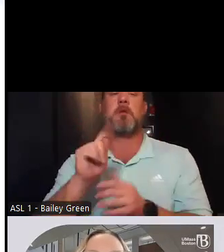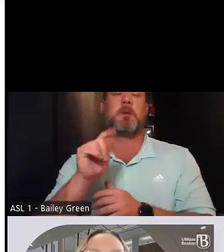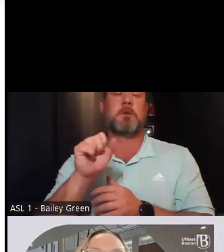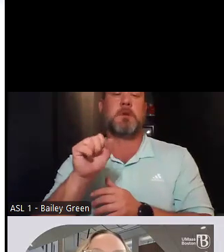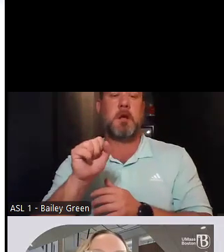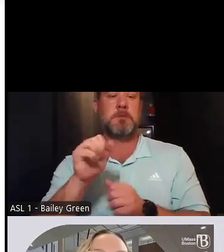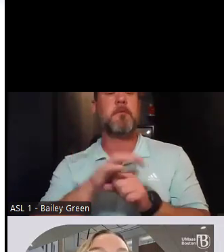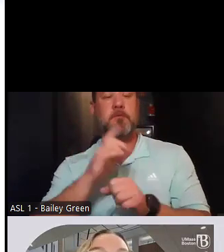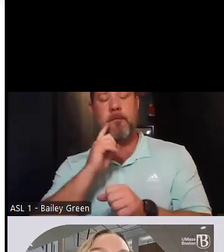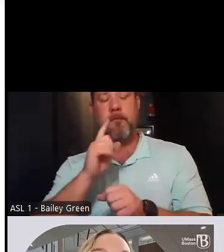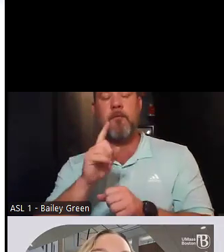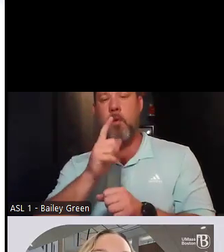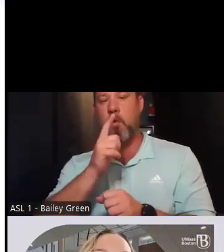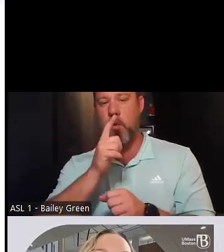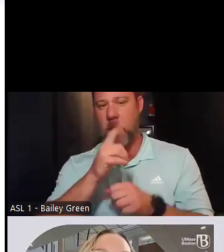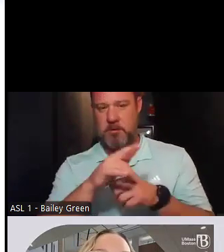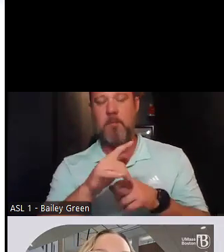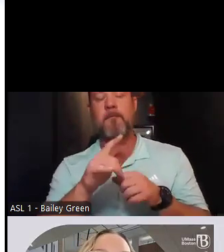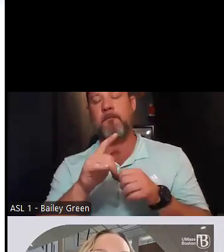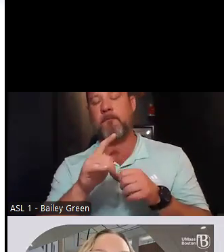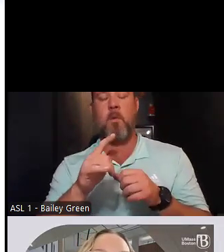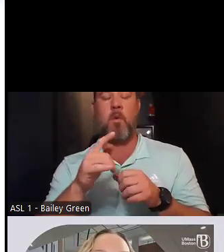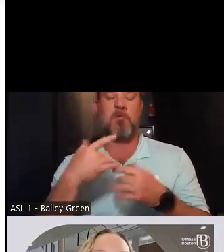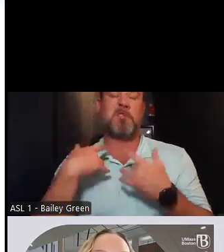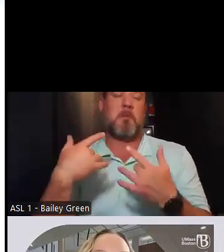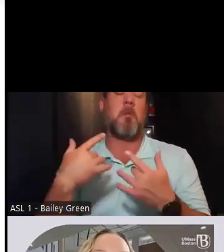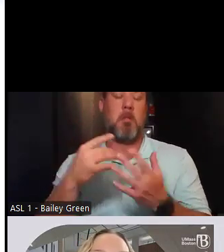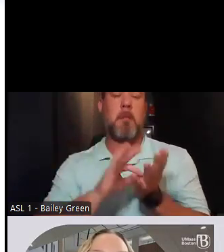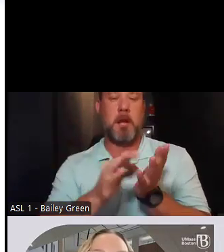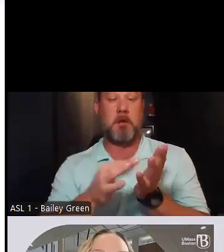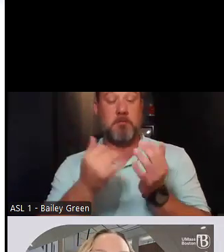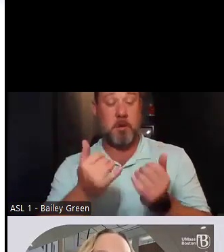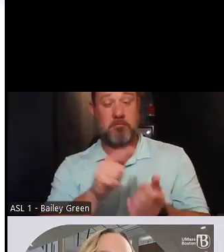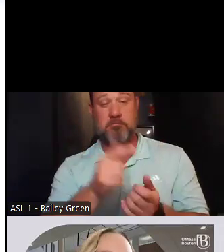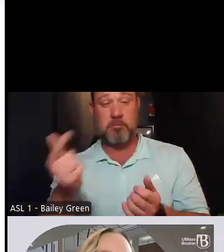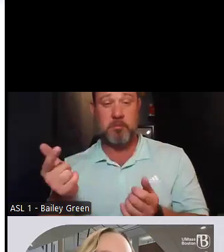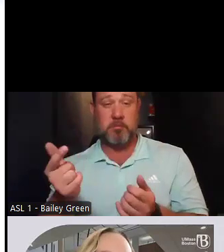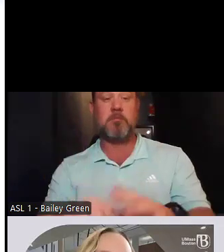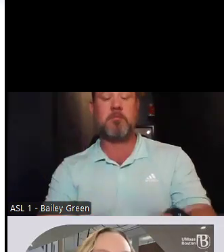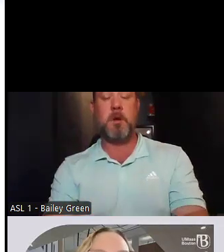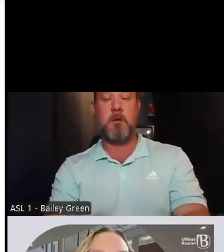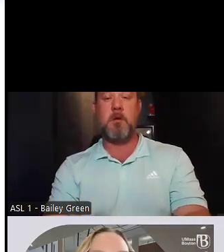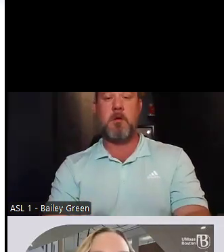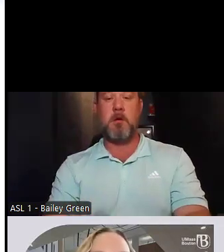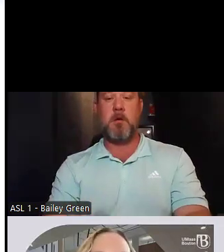coverage, especially for those ineligible for traditional Medicaid. And with that, I will turn it to the next speaker.